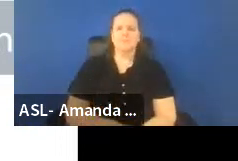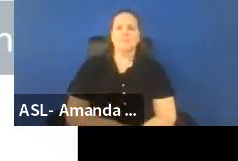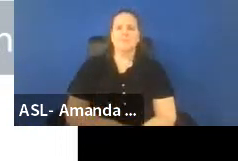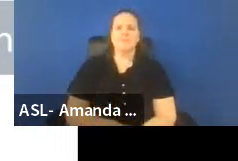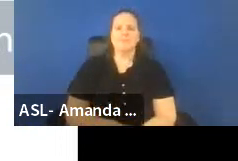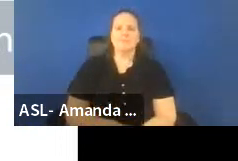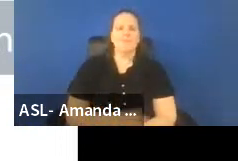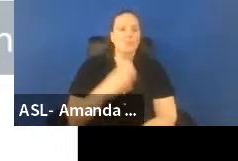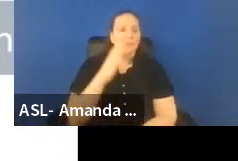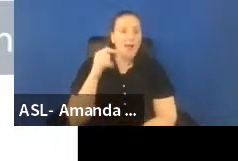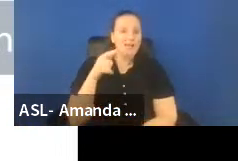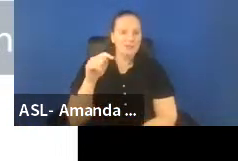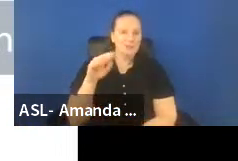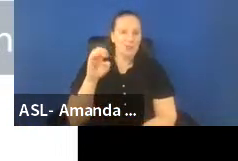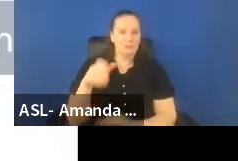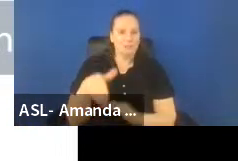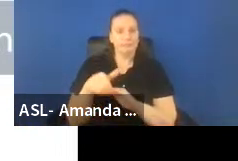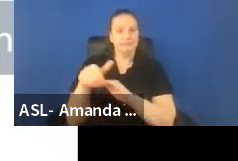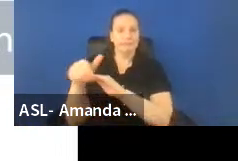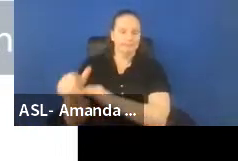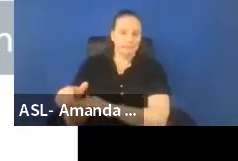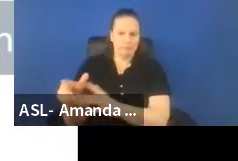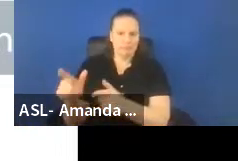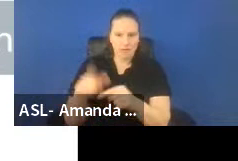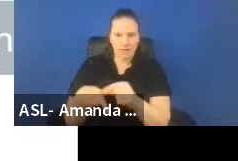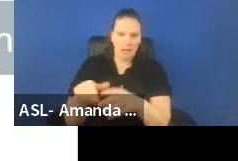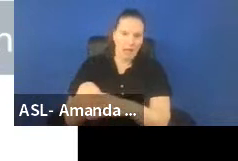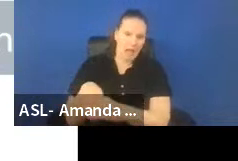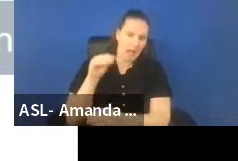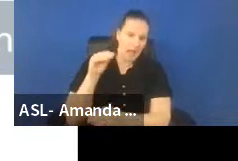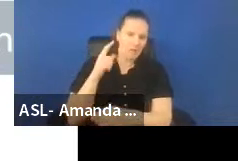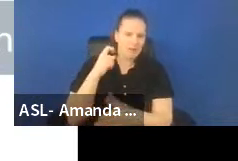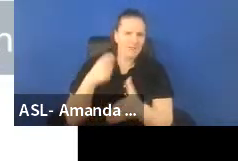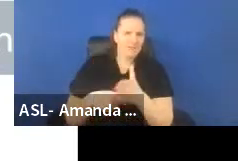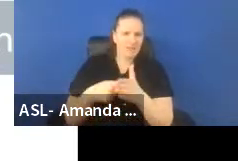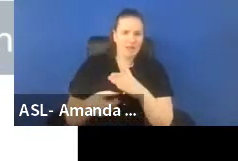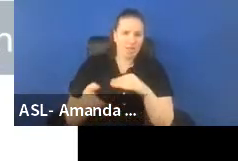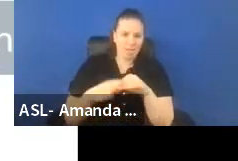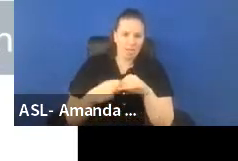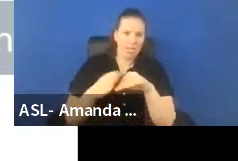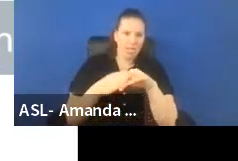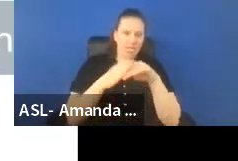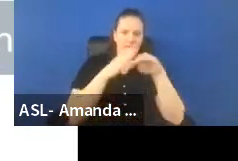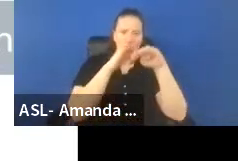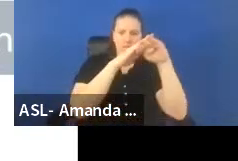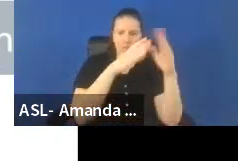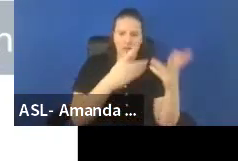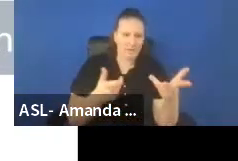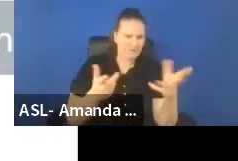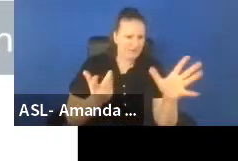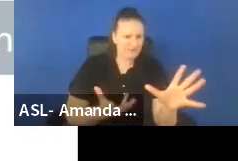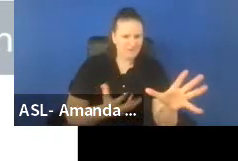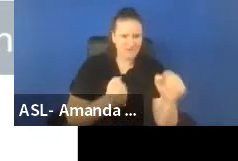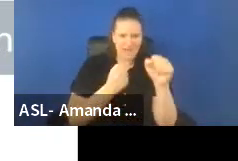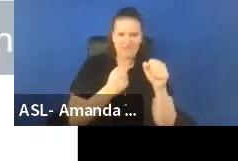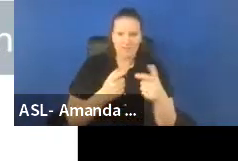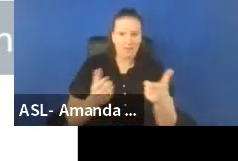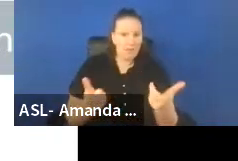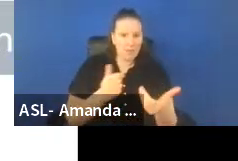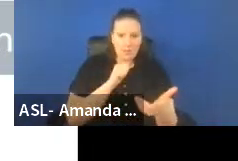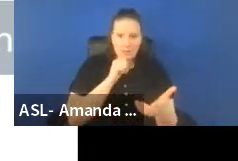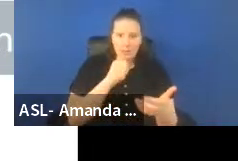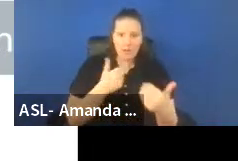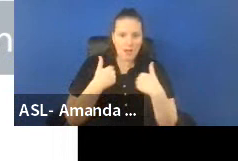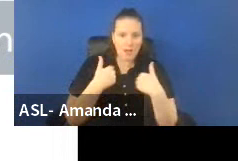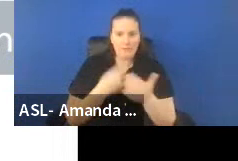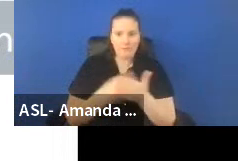via a tow and were unable to get it out because the fees started racking up quite quickly, and they didn't have